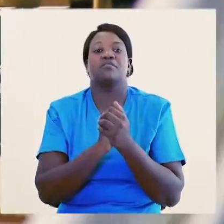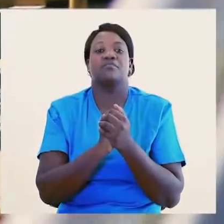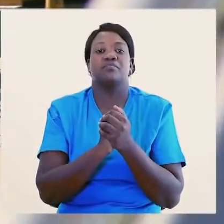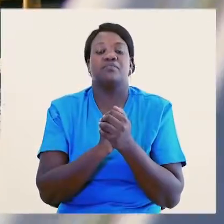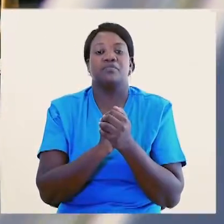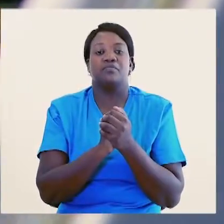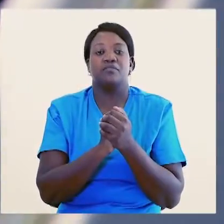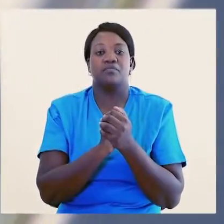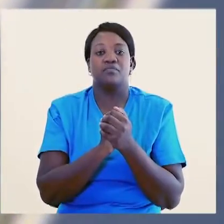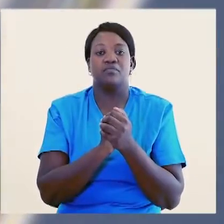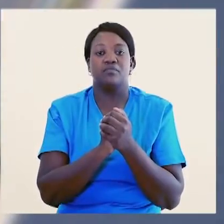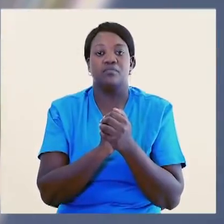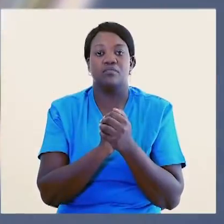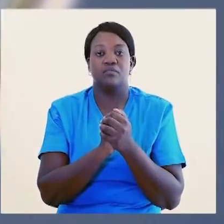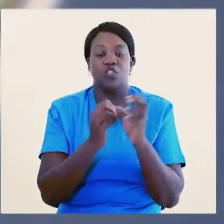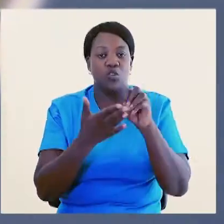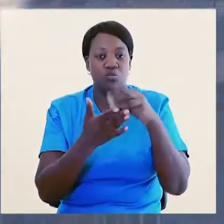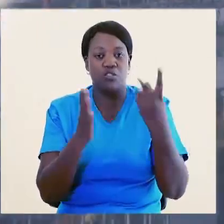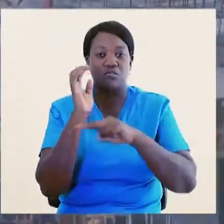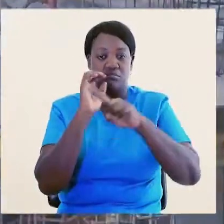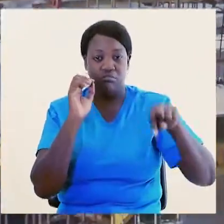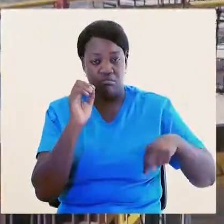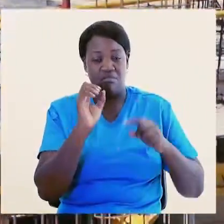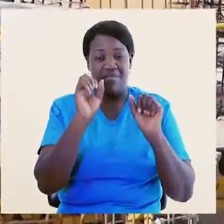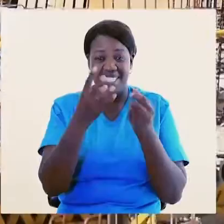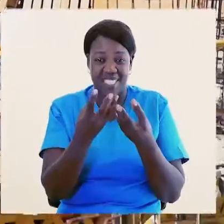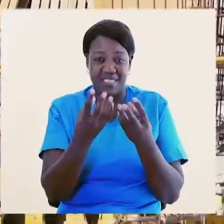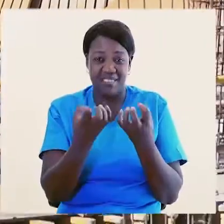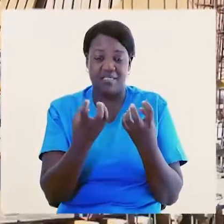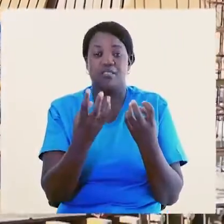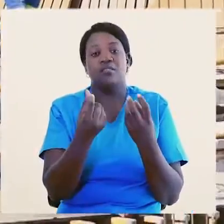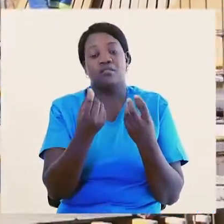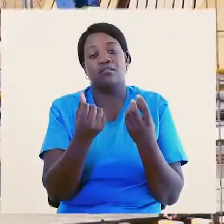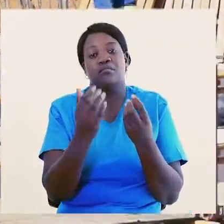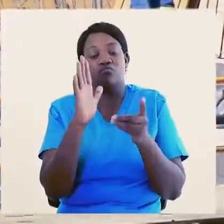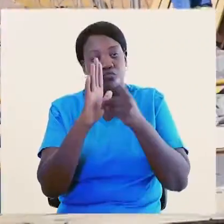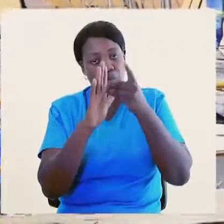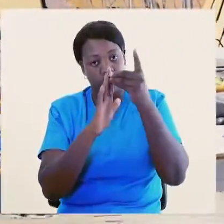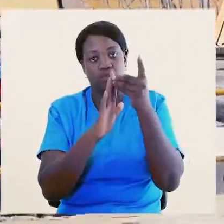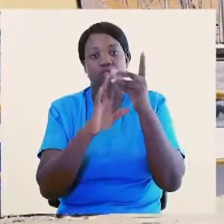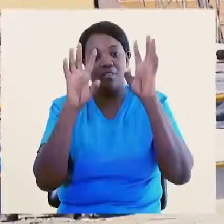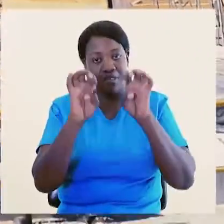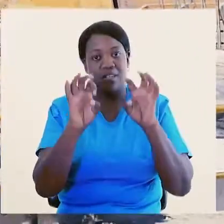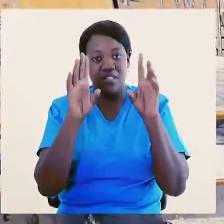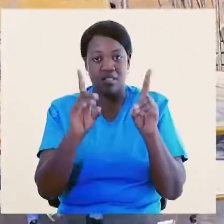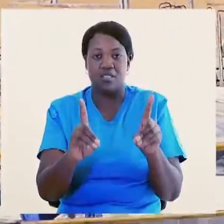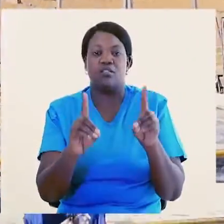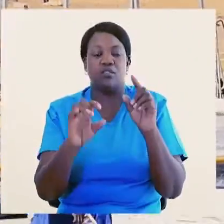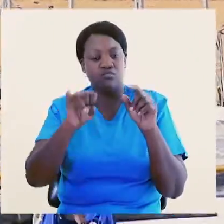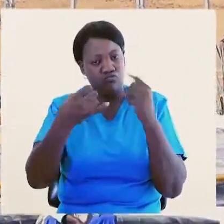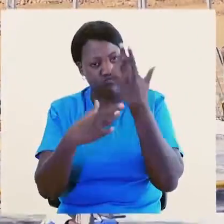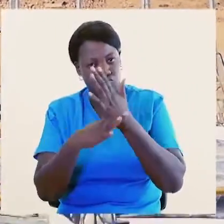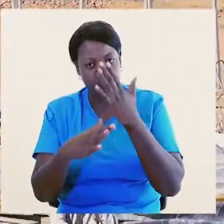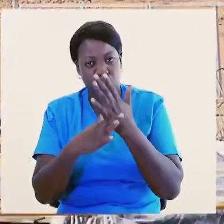resources. Poor countries need money to develop and sustain their populations, excelling educational and job